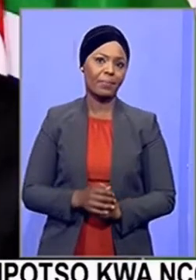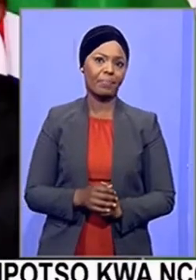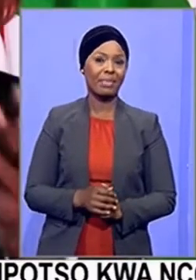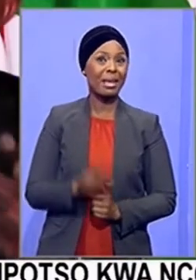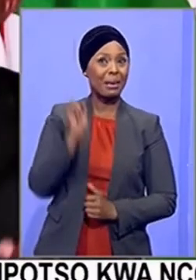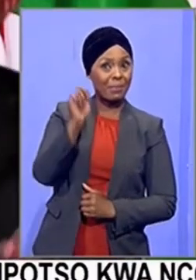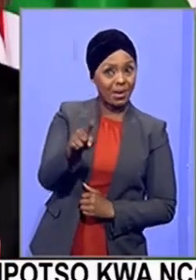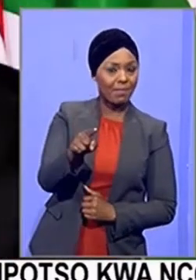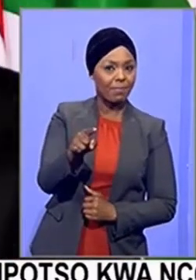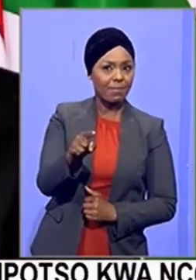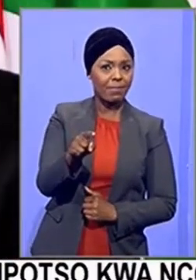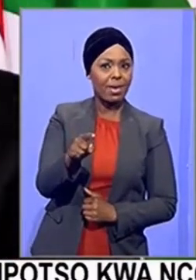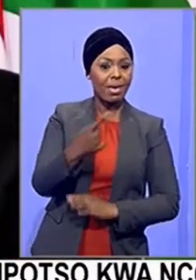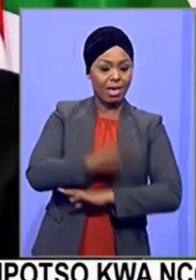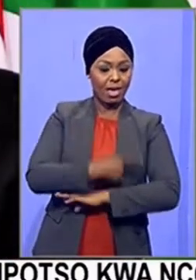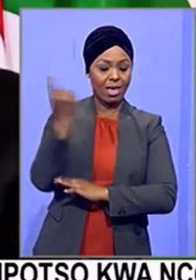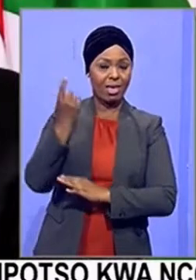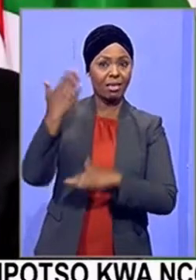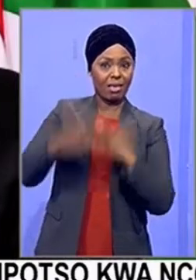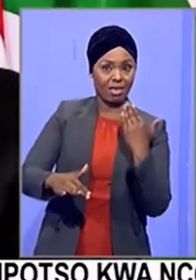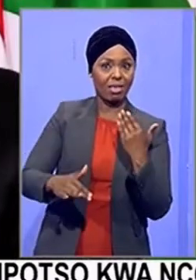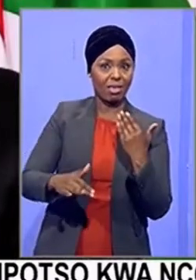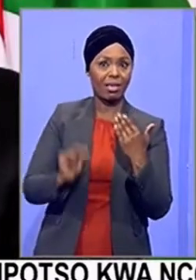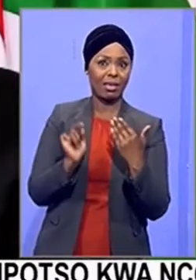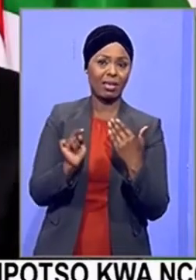Now, at the end of the day,